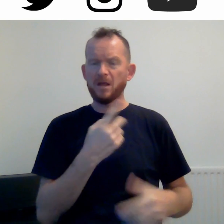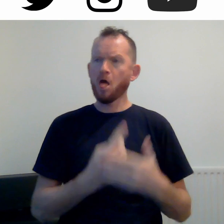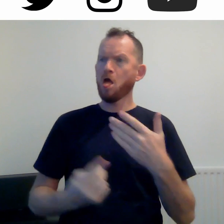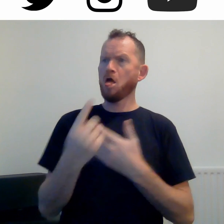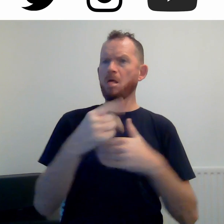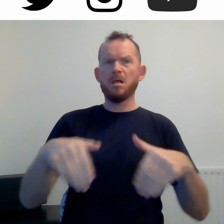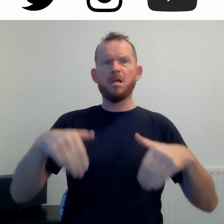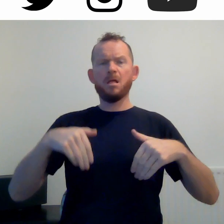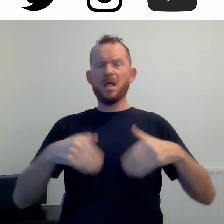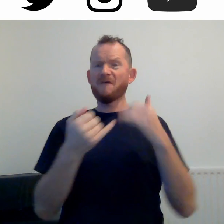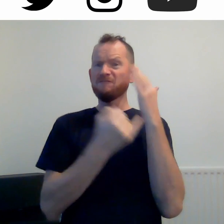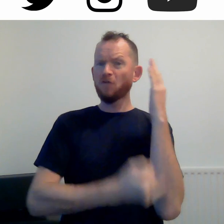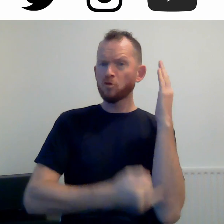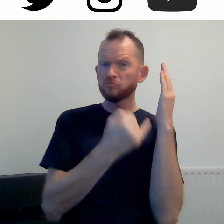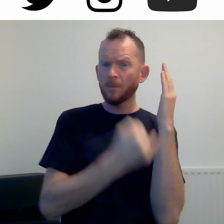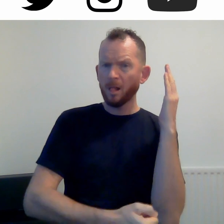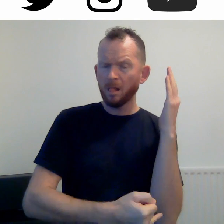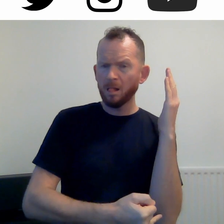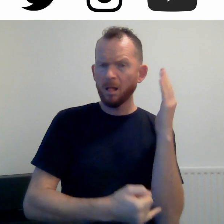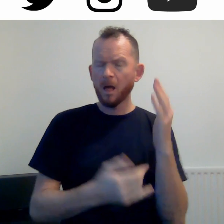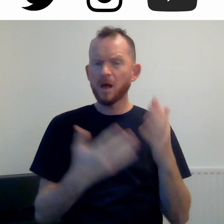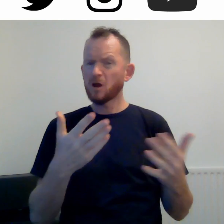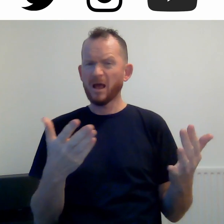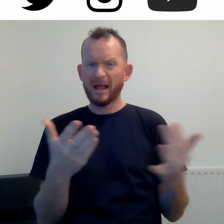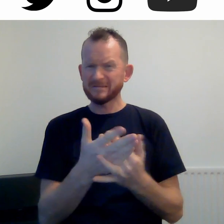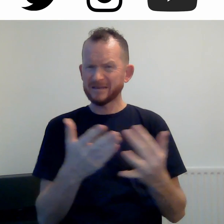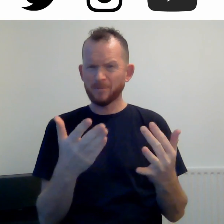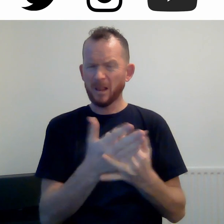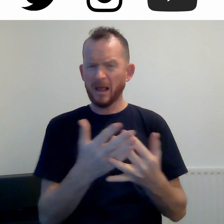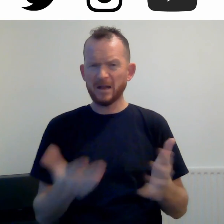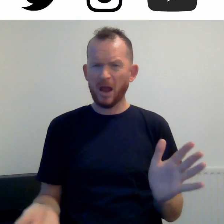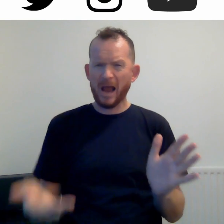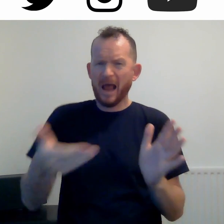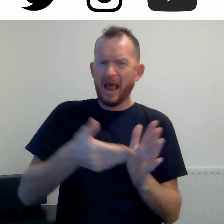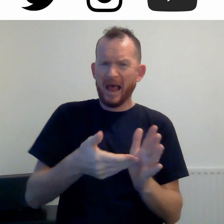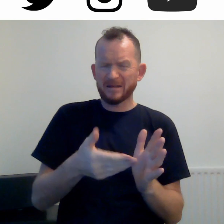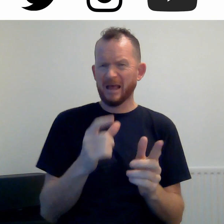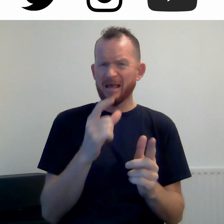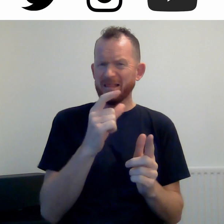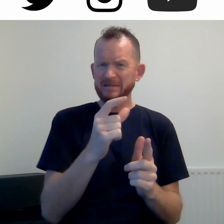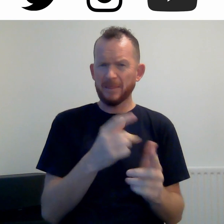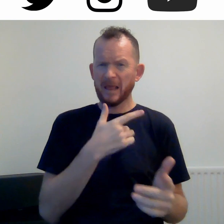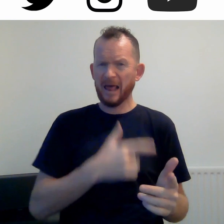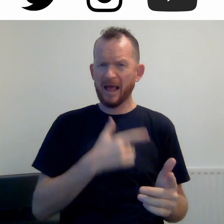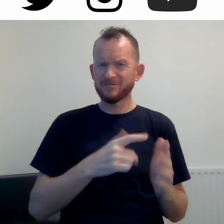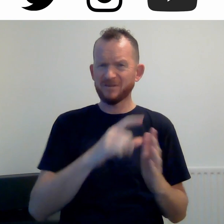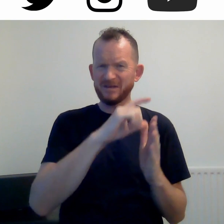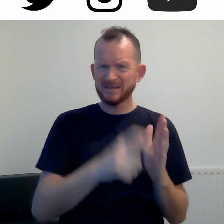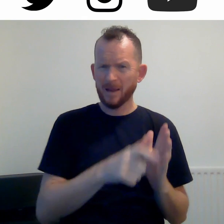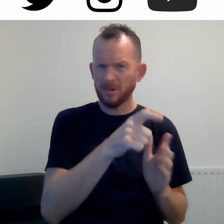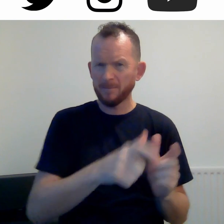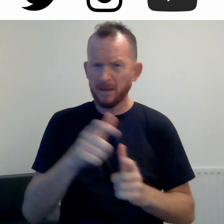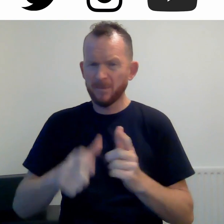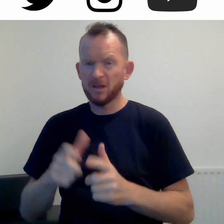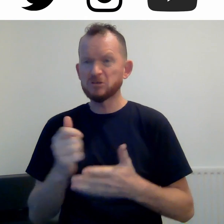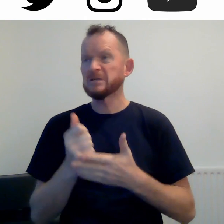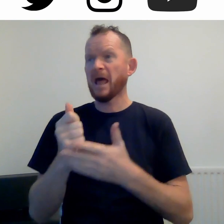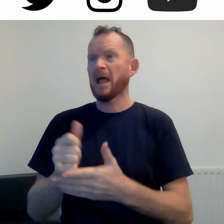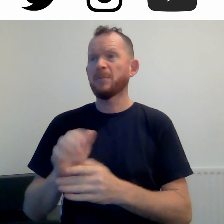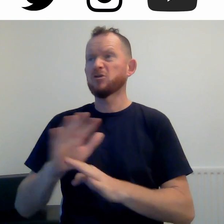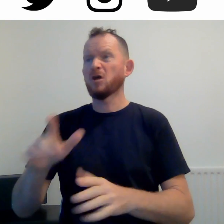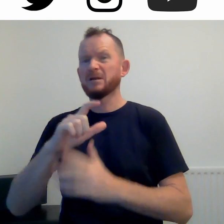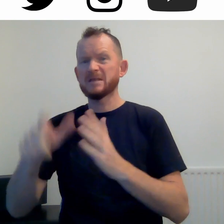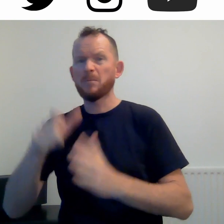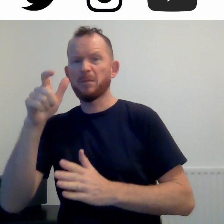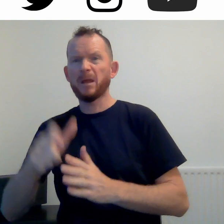feel ostracised, conscious and vulnerable. They're not really an accessibility aid and add very little to the lives of disabled people beyond